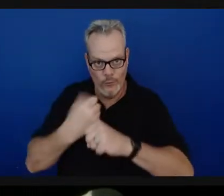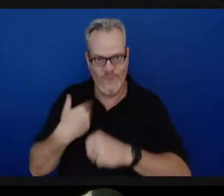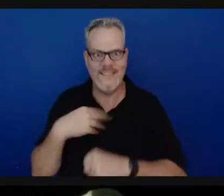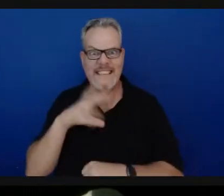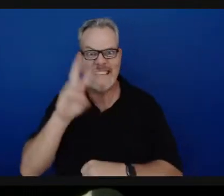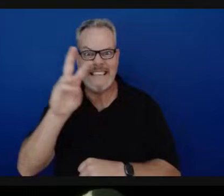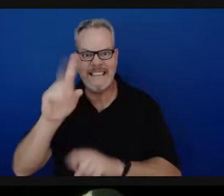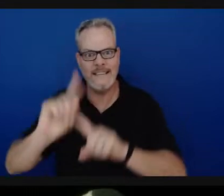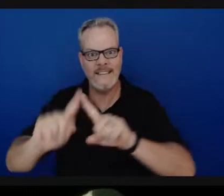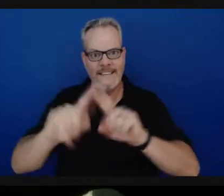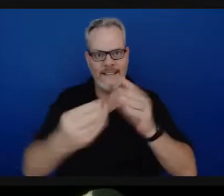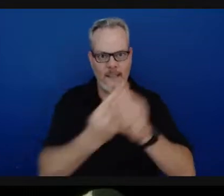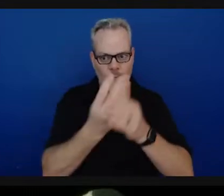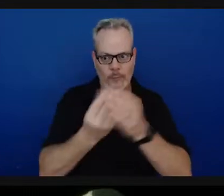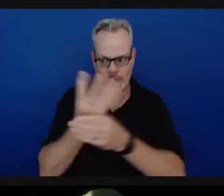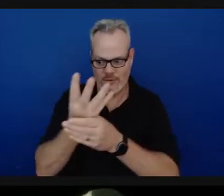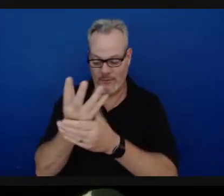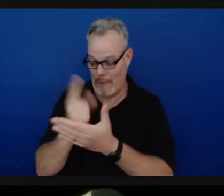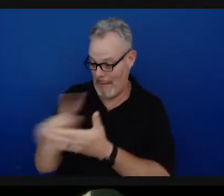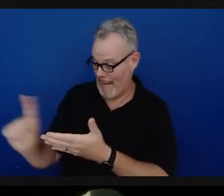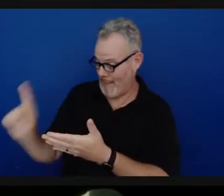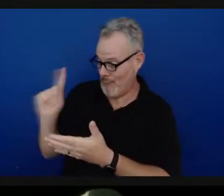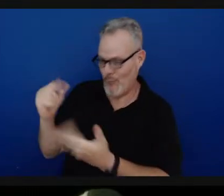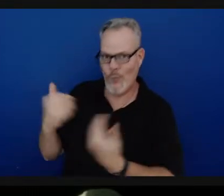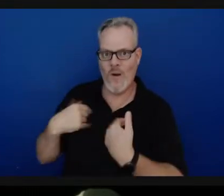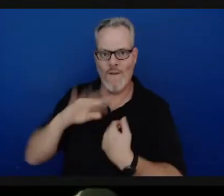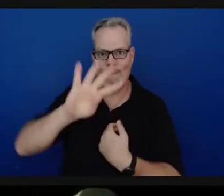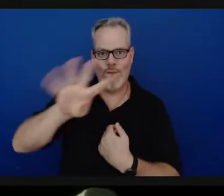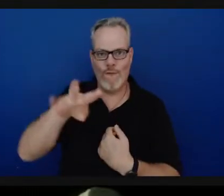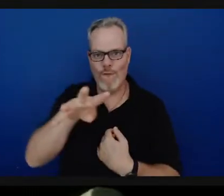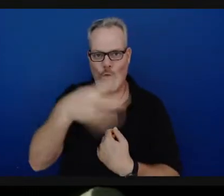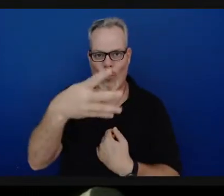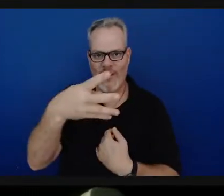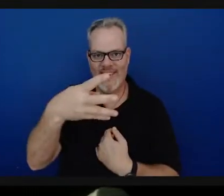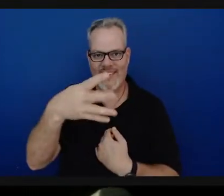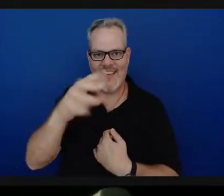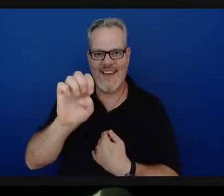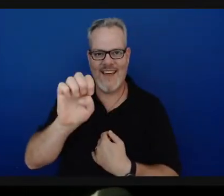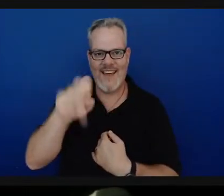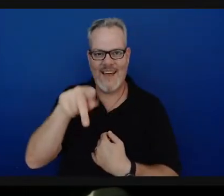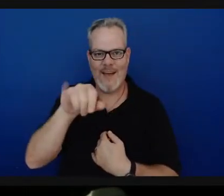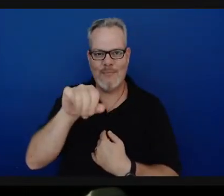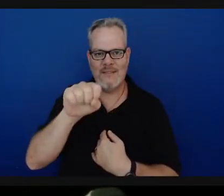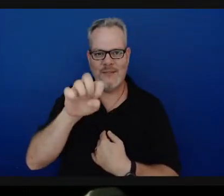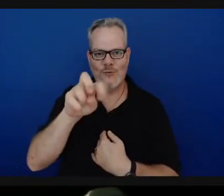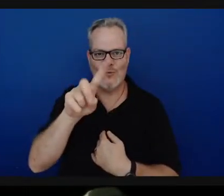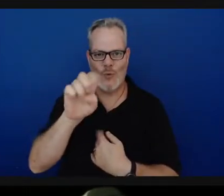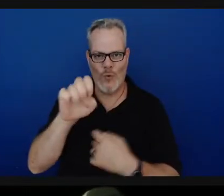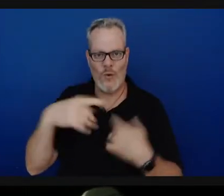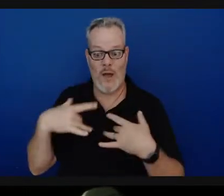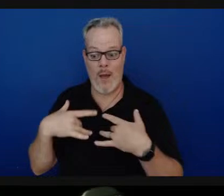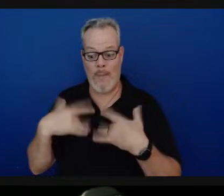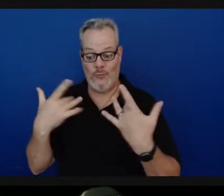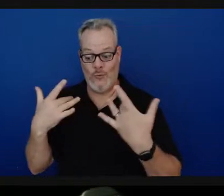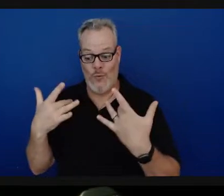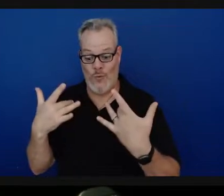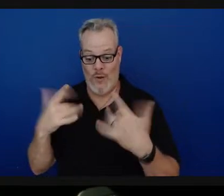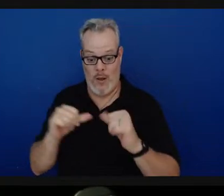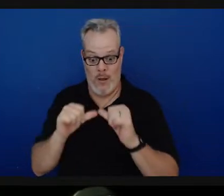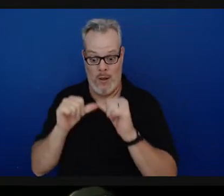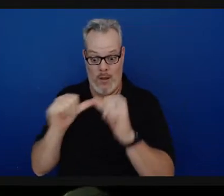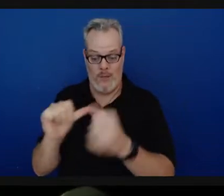last week, the eruption ended its 4th episode after 3 days of putting out lava, stopped for 4 days, and then began its